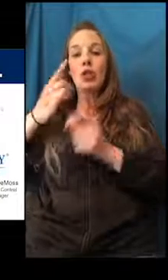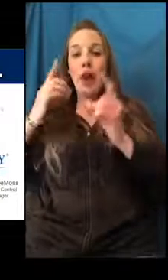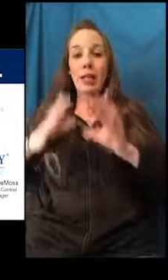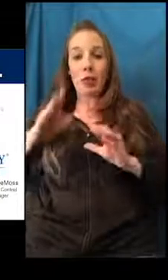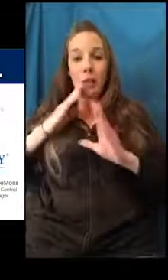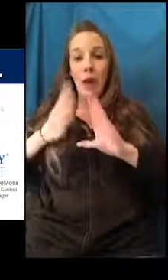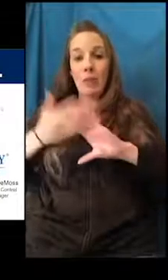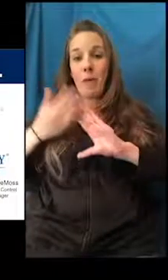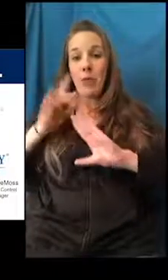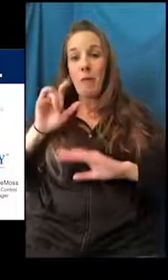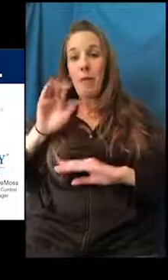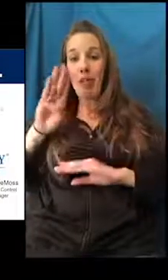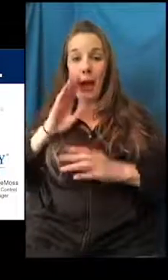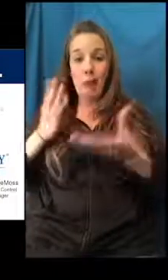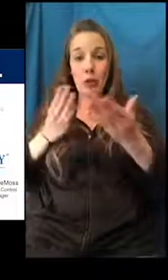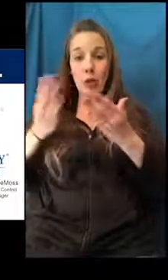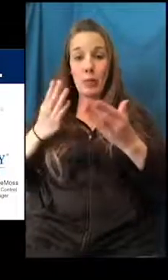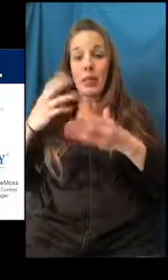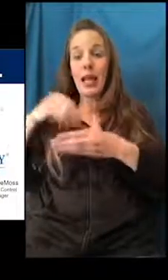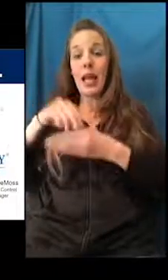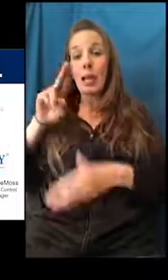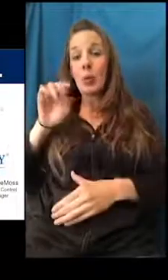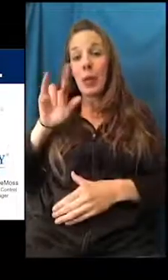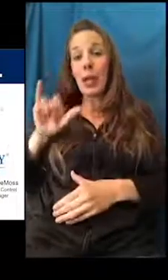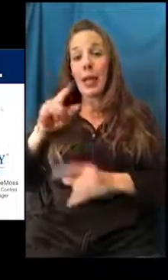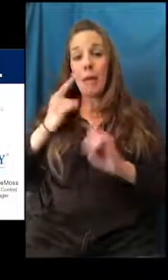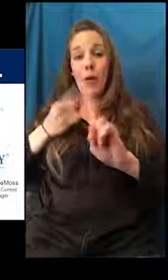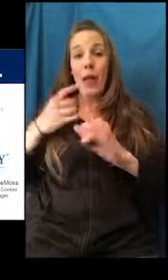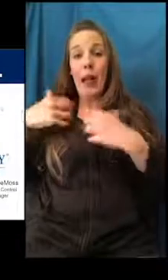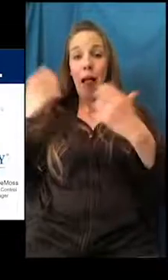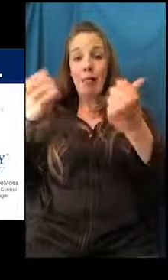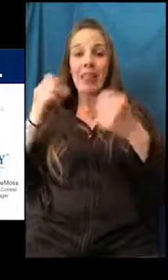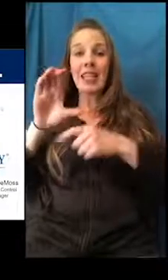Laboratory Services in our Unity Point Health Cedar Rapids region.